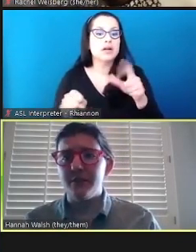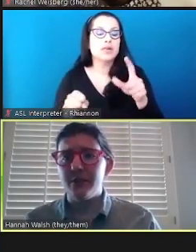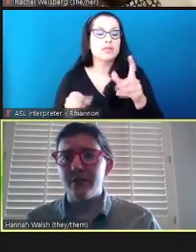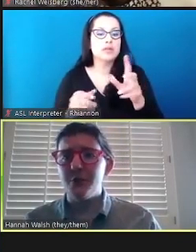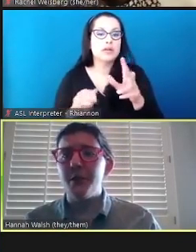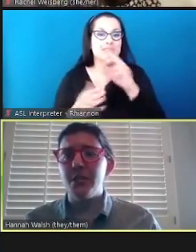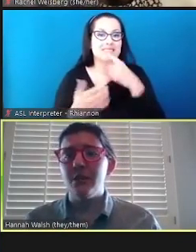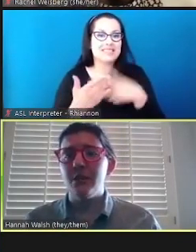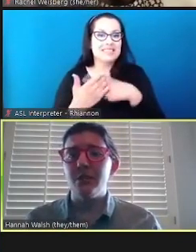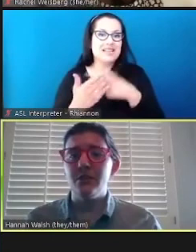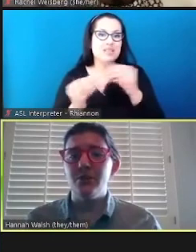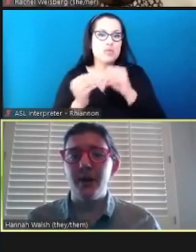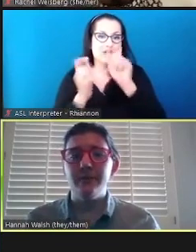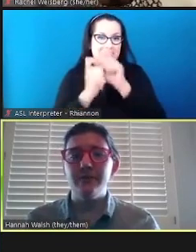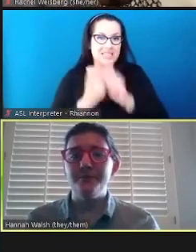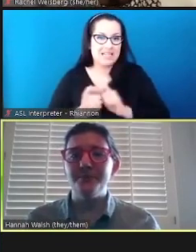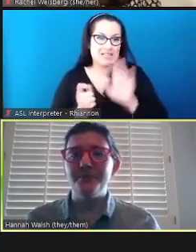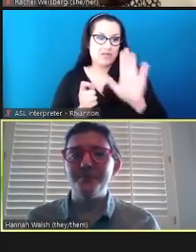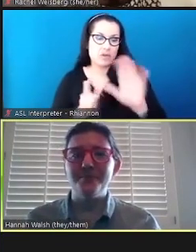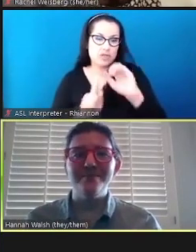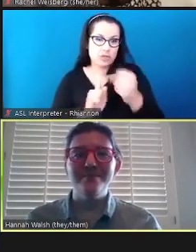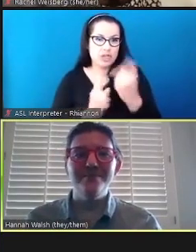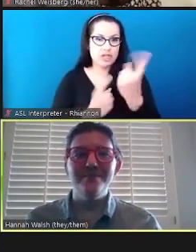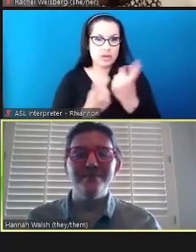details of your situation and the questions you have.